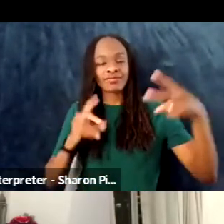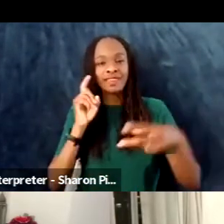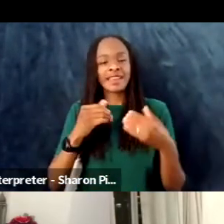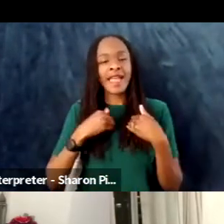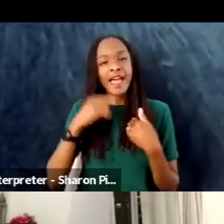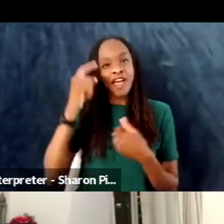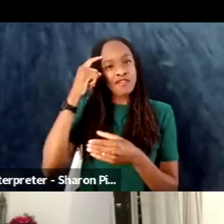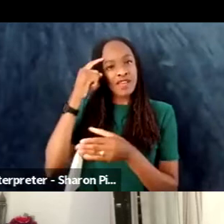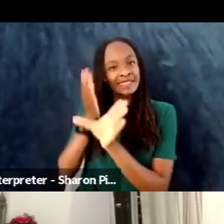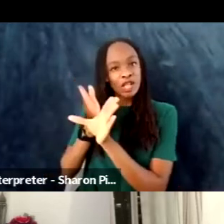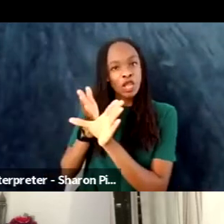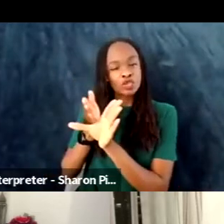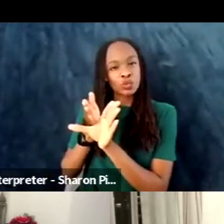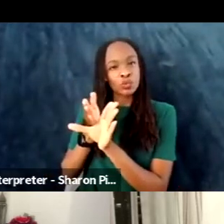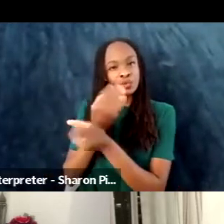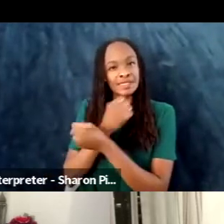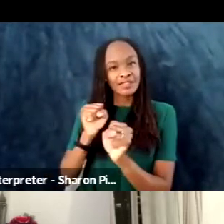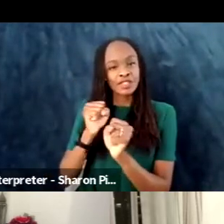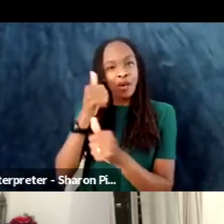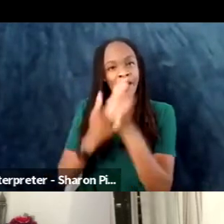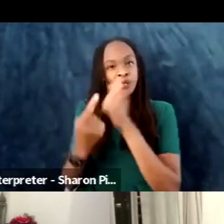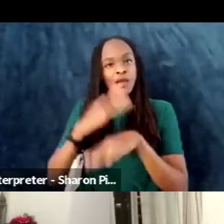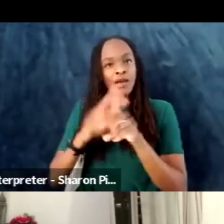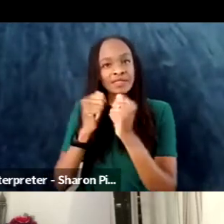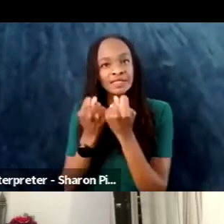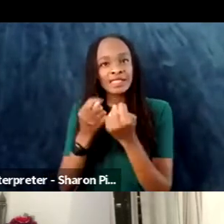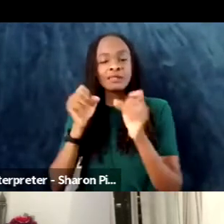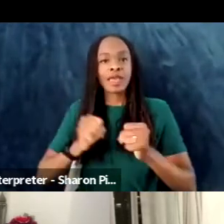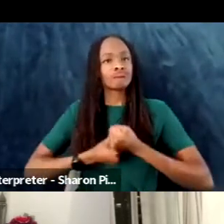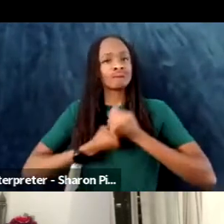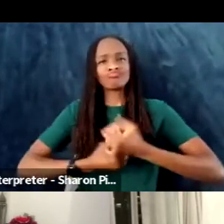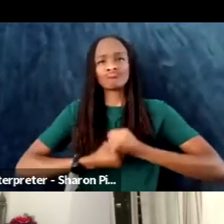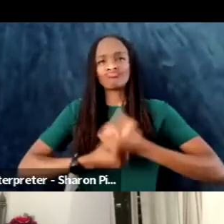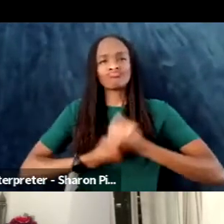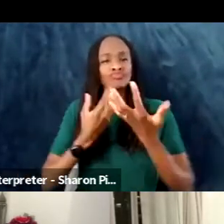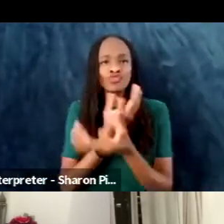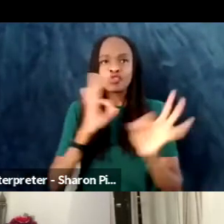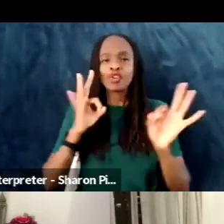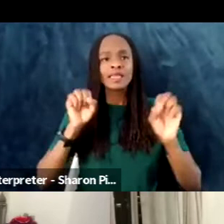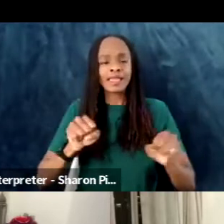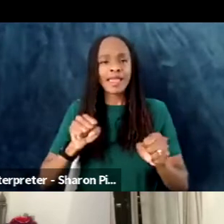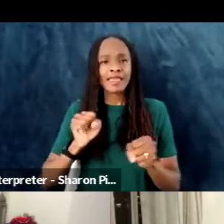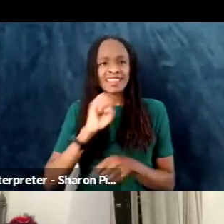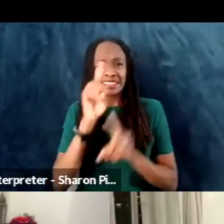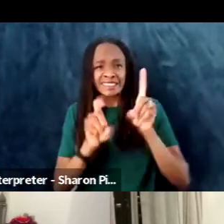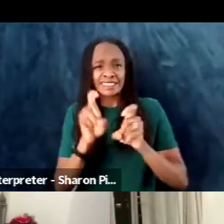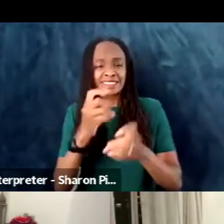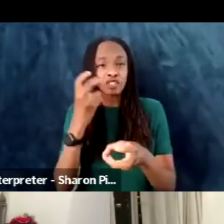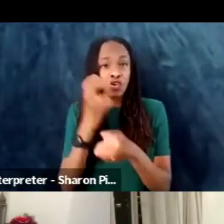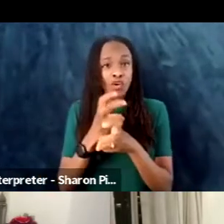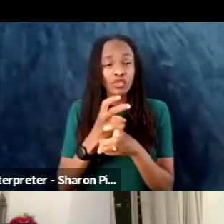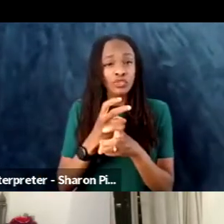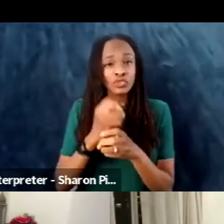in your design teams, product teams speaks freely and can ask tough questions around inclusion. So that's the first